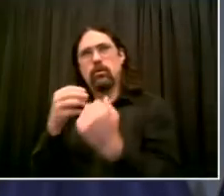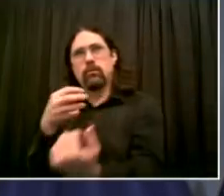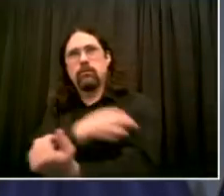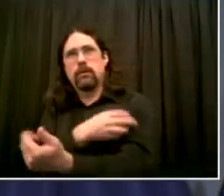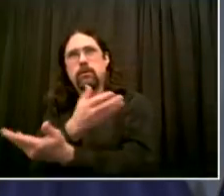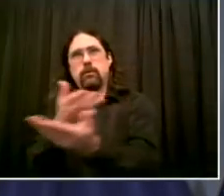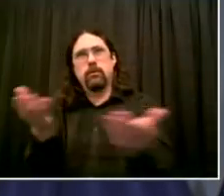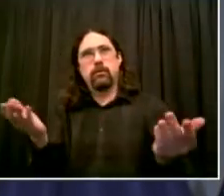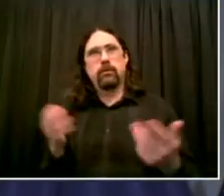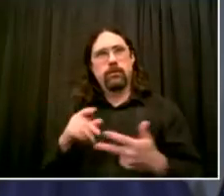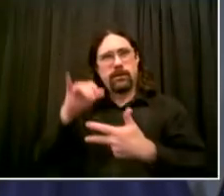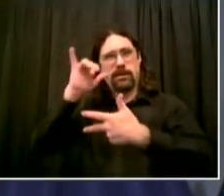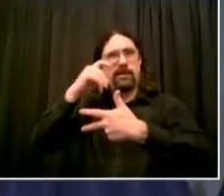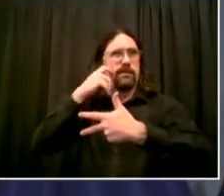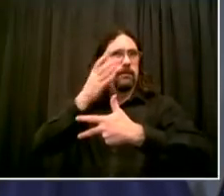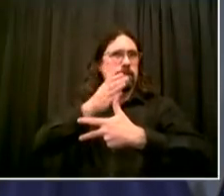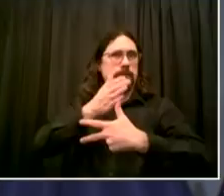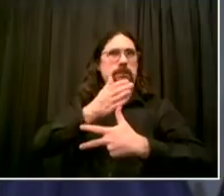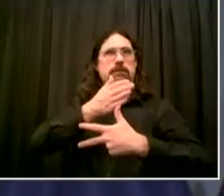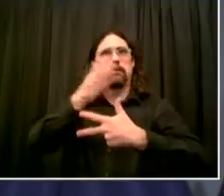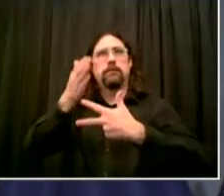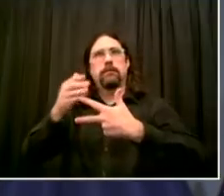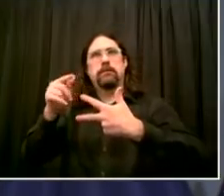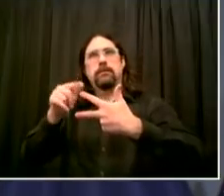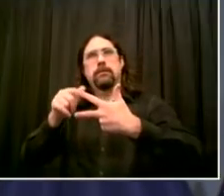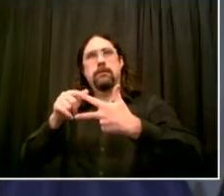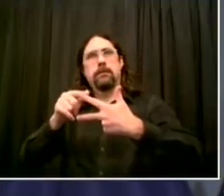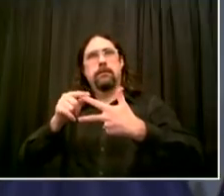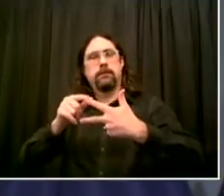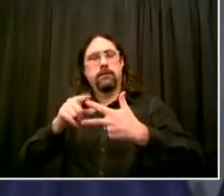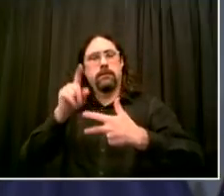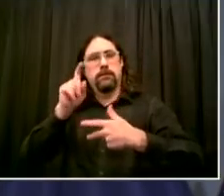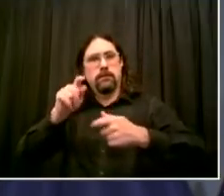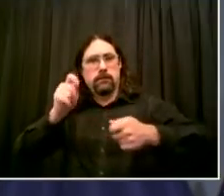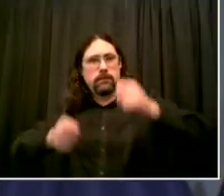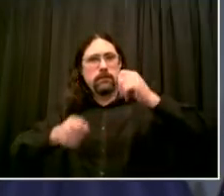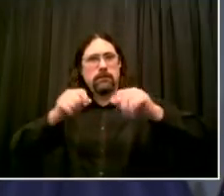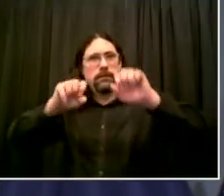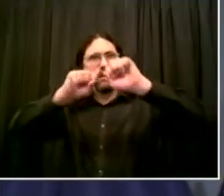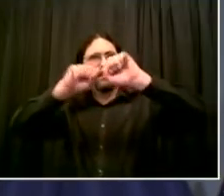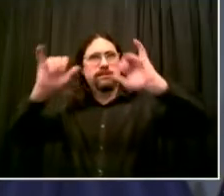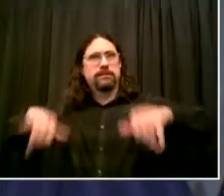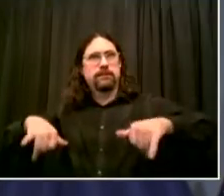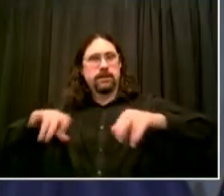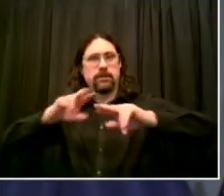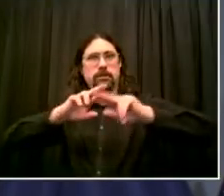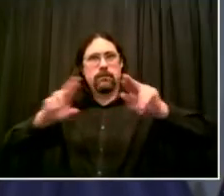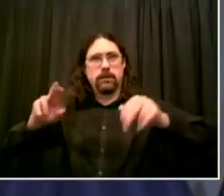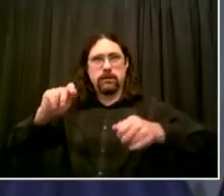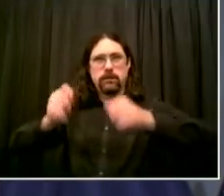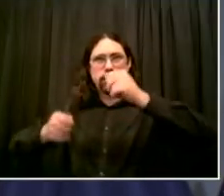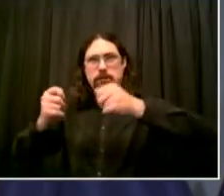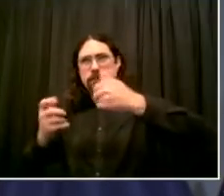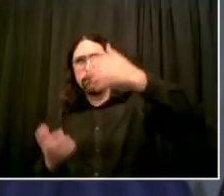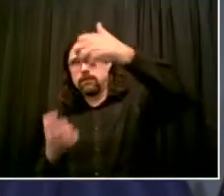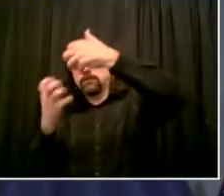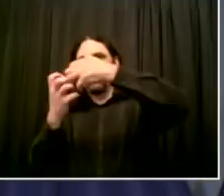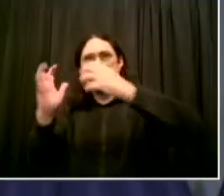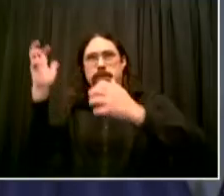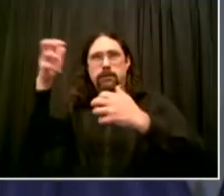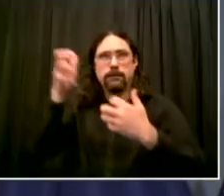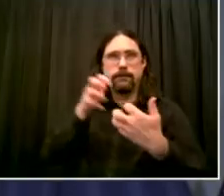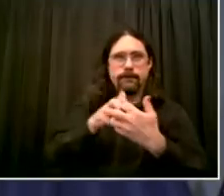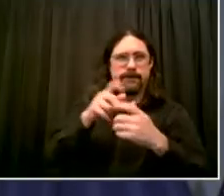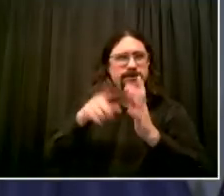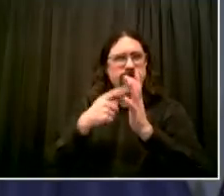system is working for some and not working for all. So we have to address policies like we talk about 58, we talk about on a state level what's happening